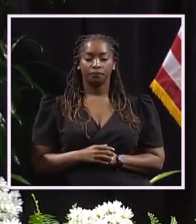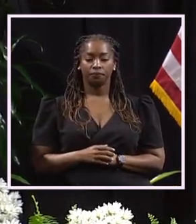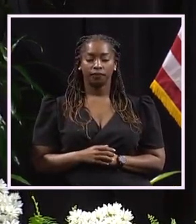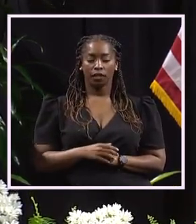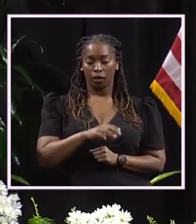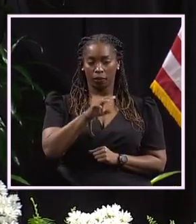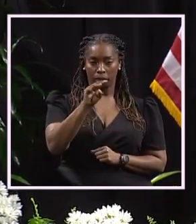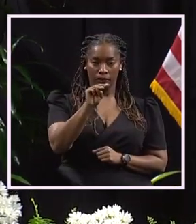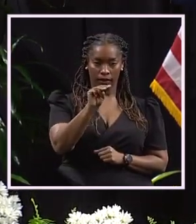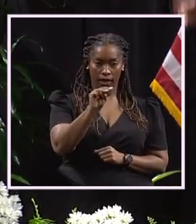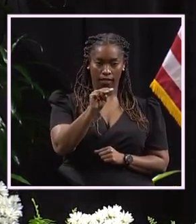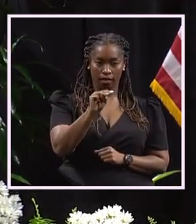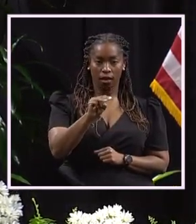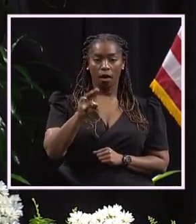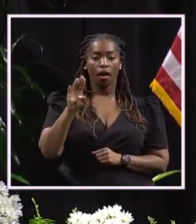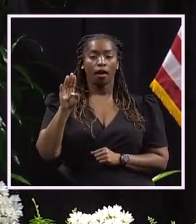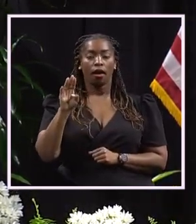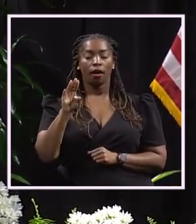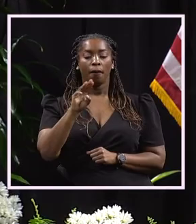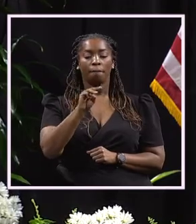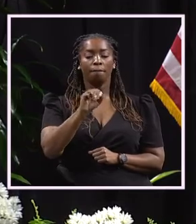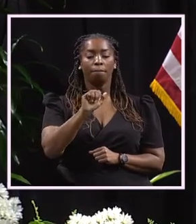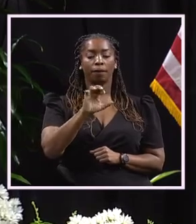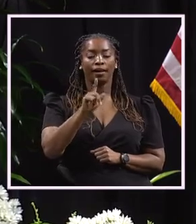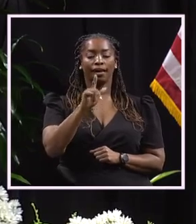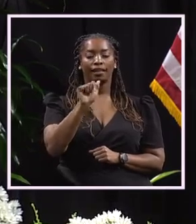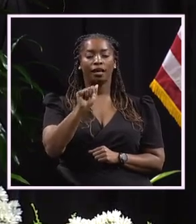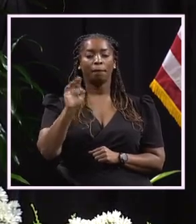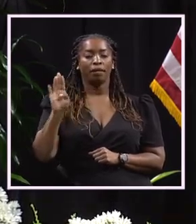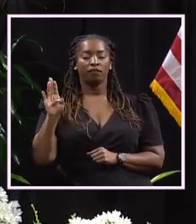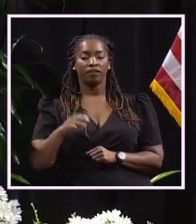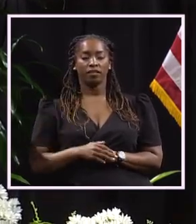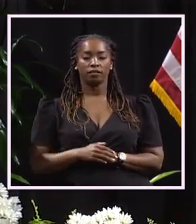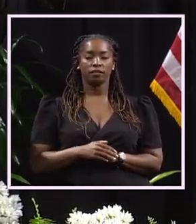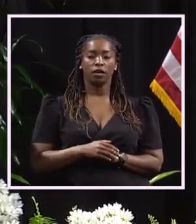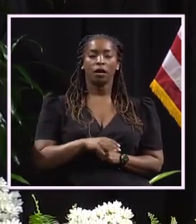Michaela Benavides. Valeria Cancino.